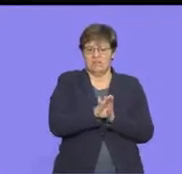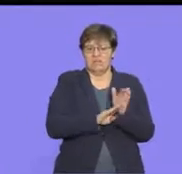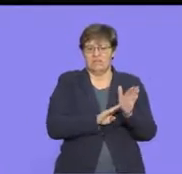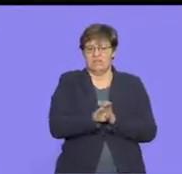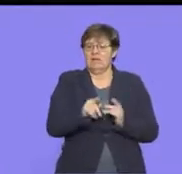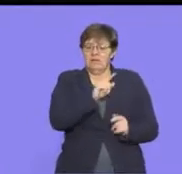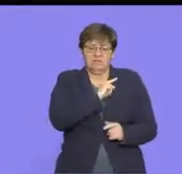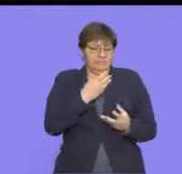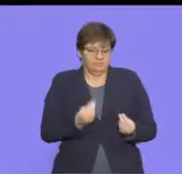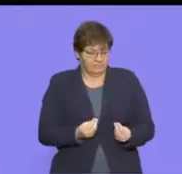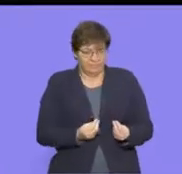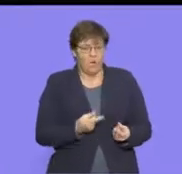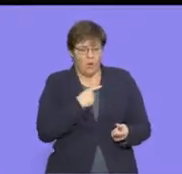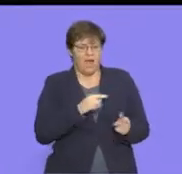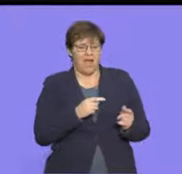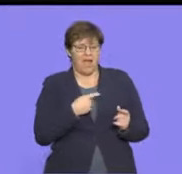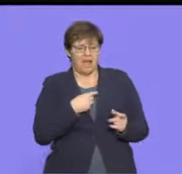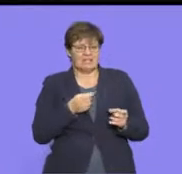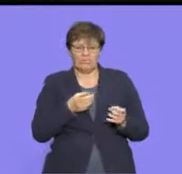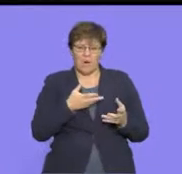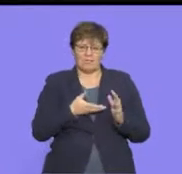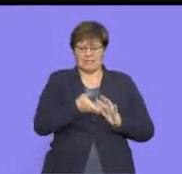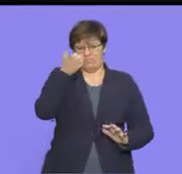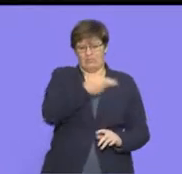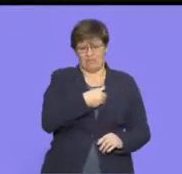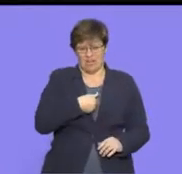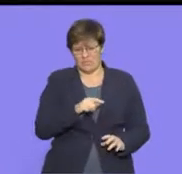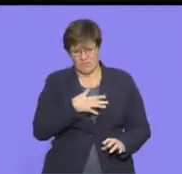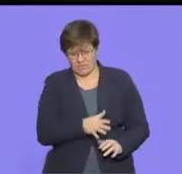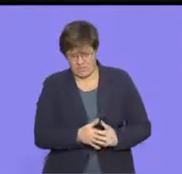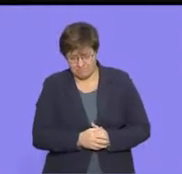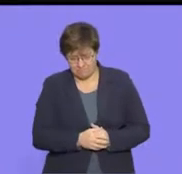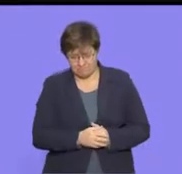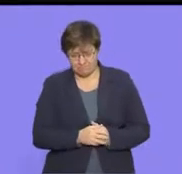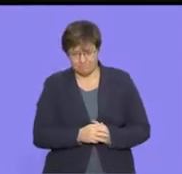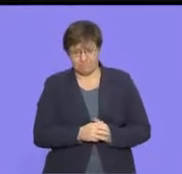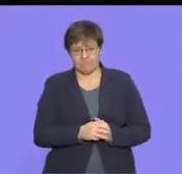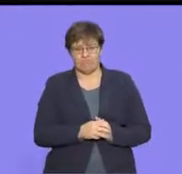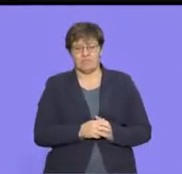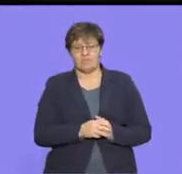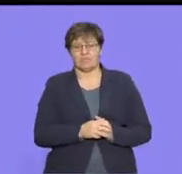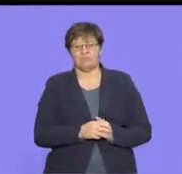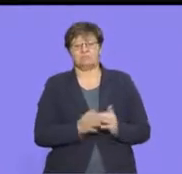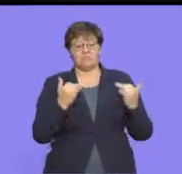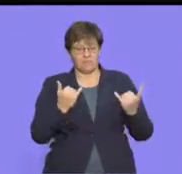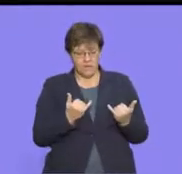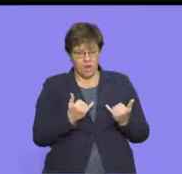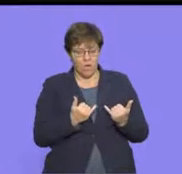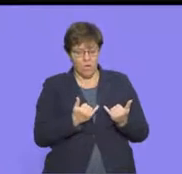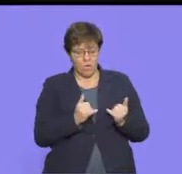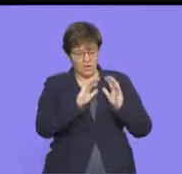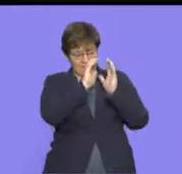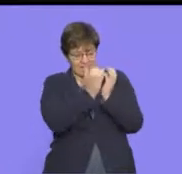that we don't have friction against the heart. We don't want to have that at all. Guys, when we look at the